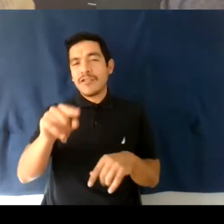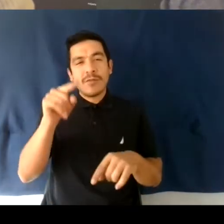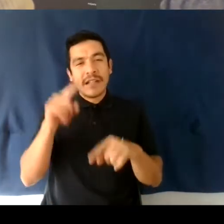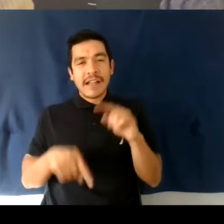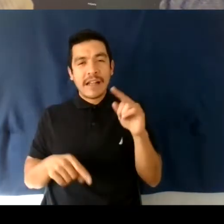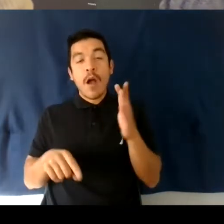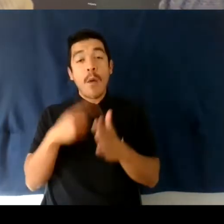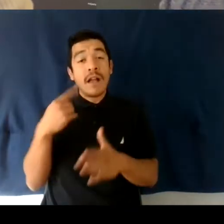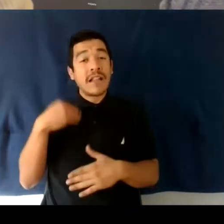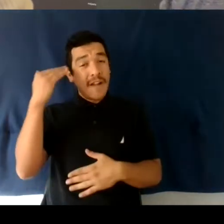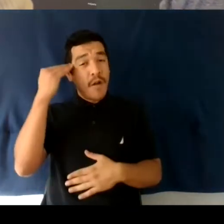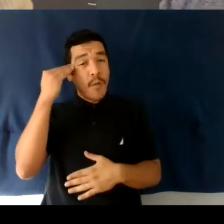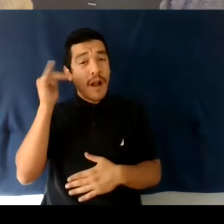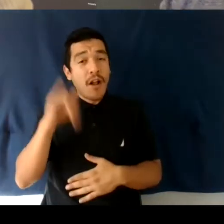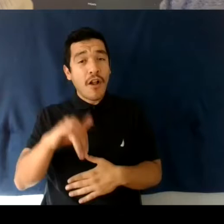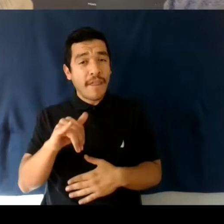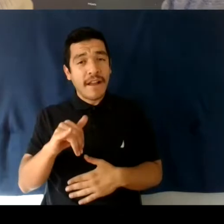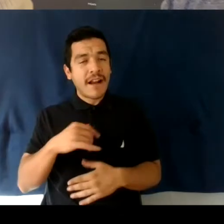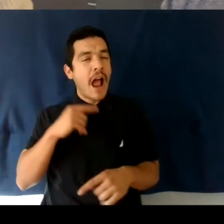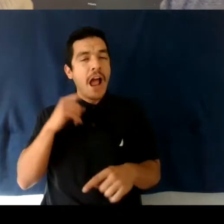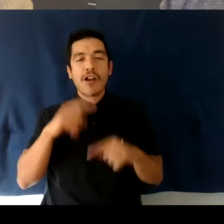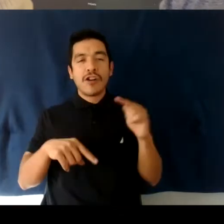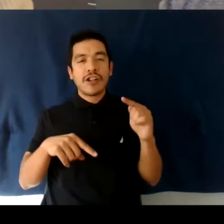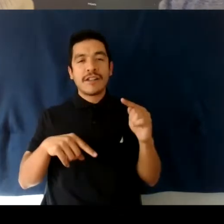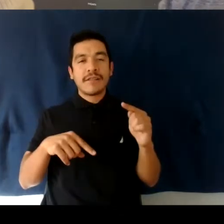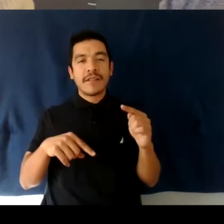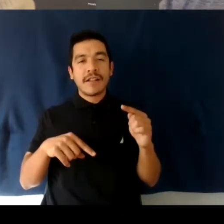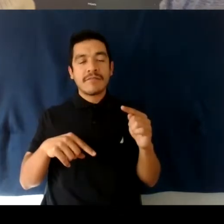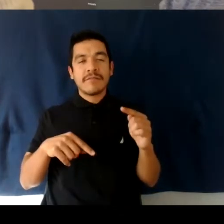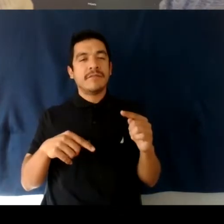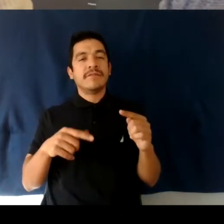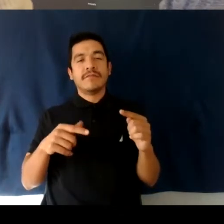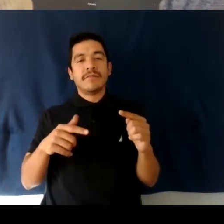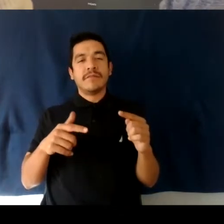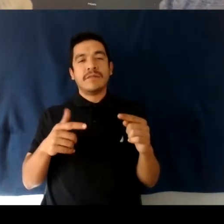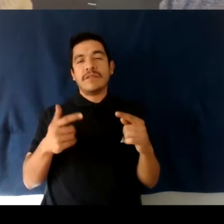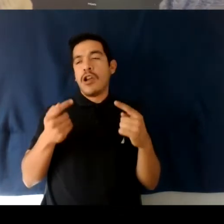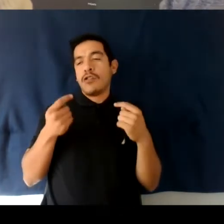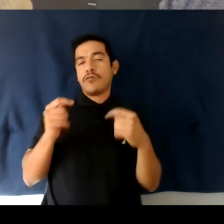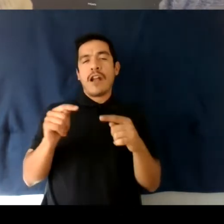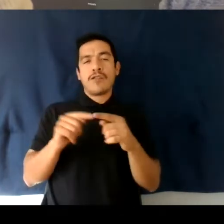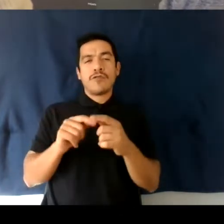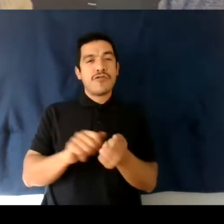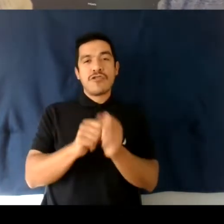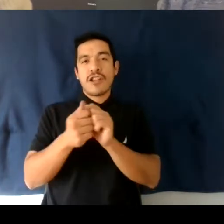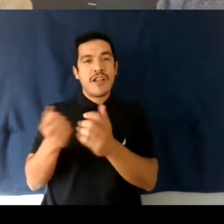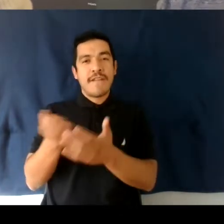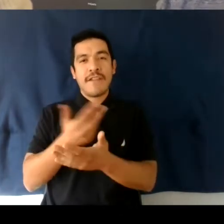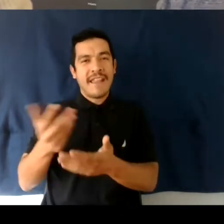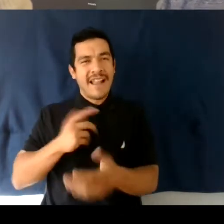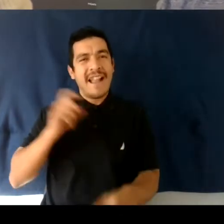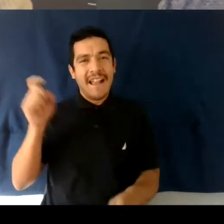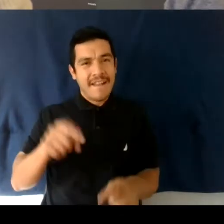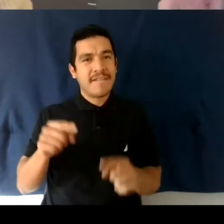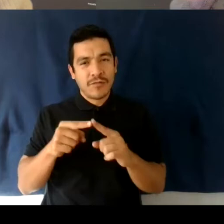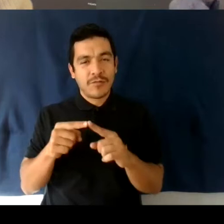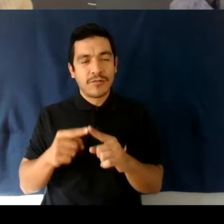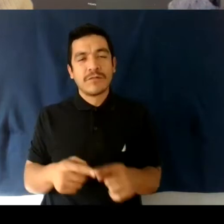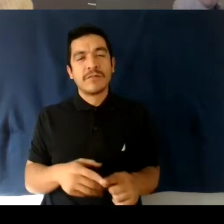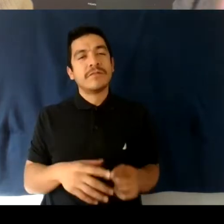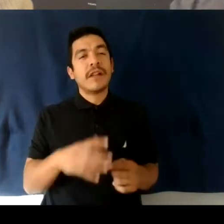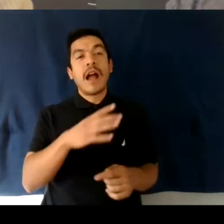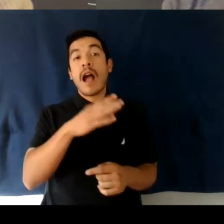feel like once I was aware of that, I couldn't not just try to change everything. And then it was also just